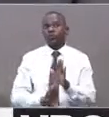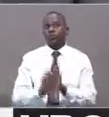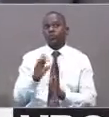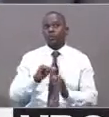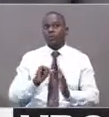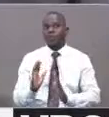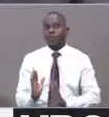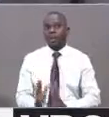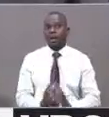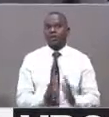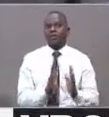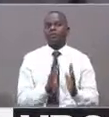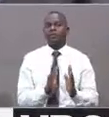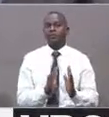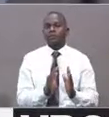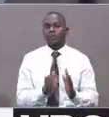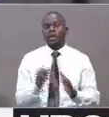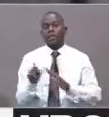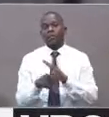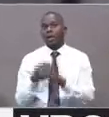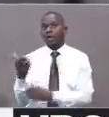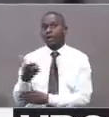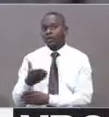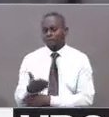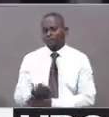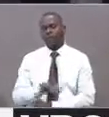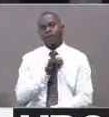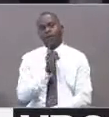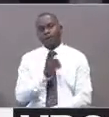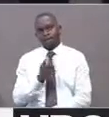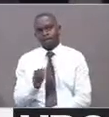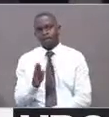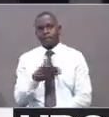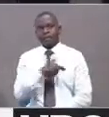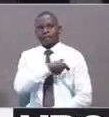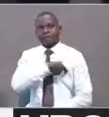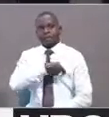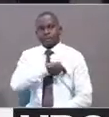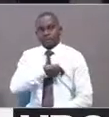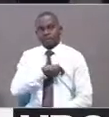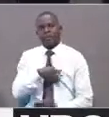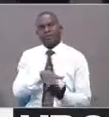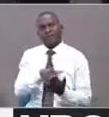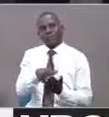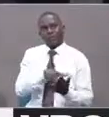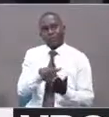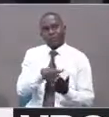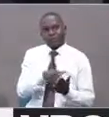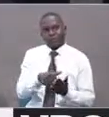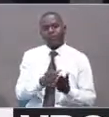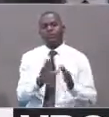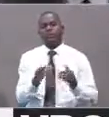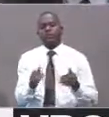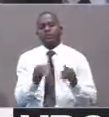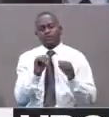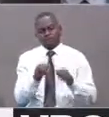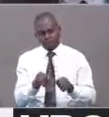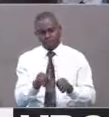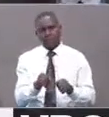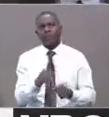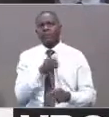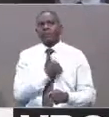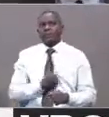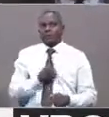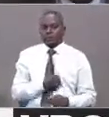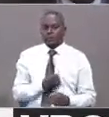Plan. The Prime Minister cautioned delegates against laziness. She said there should be no excuse